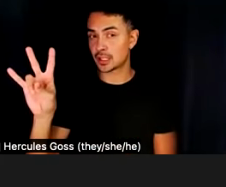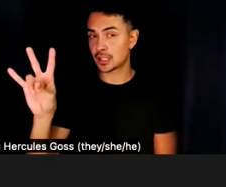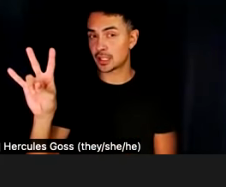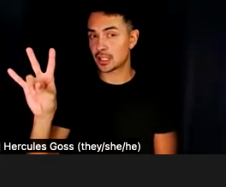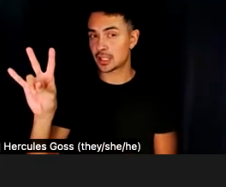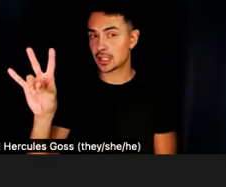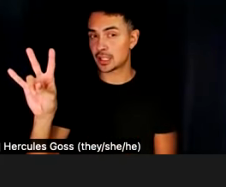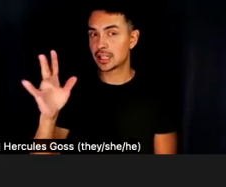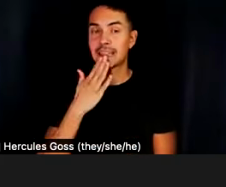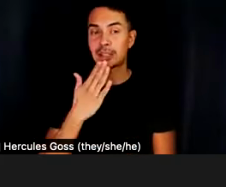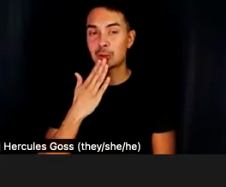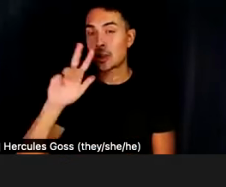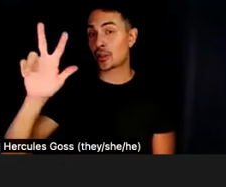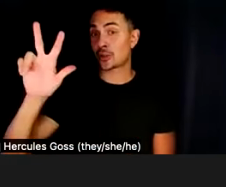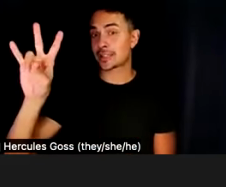Thank you.